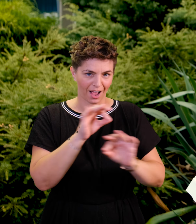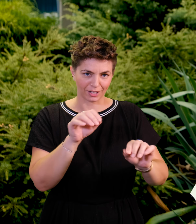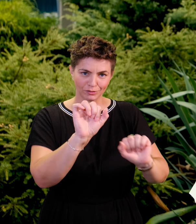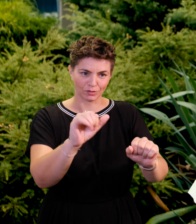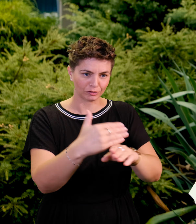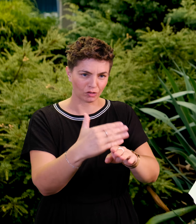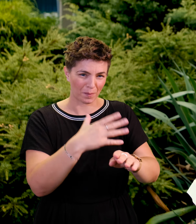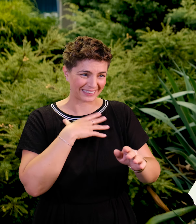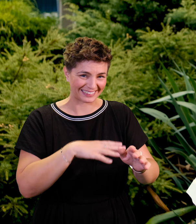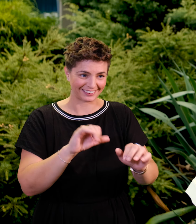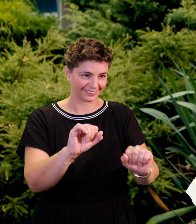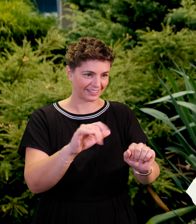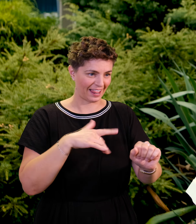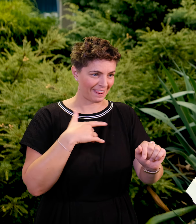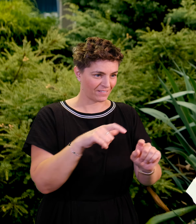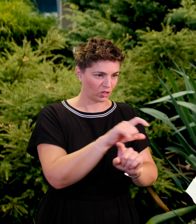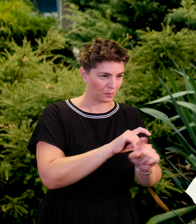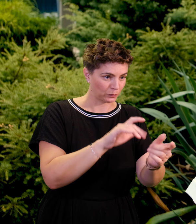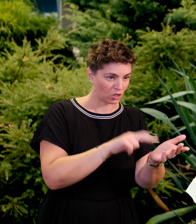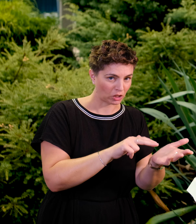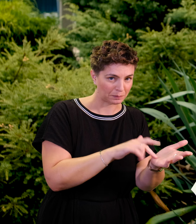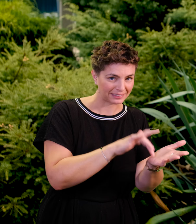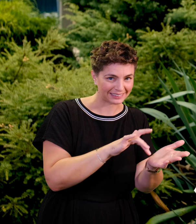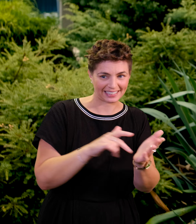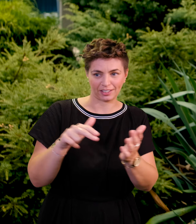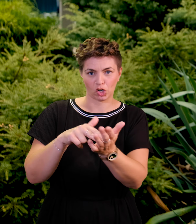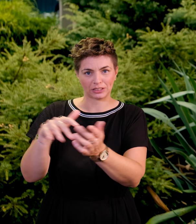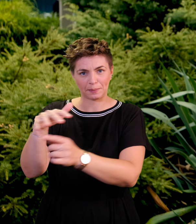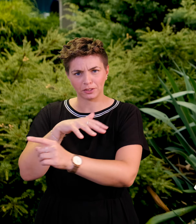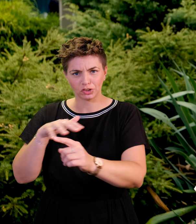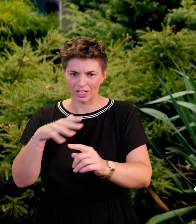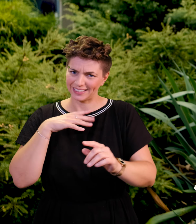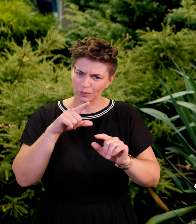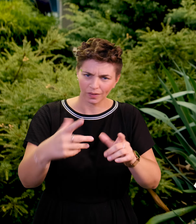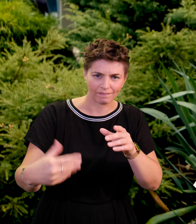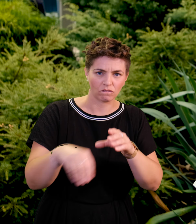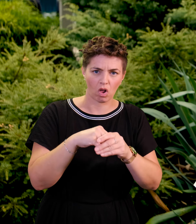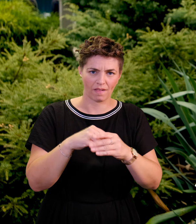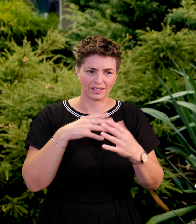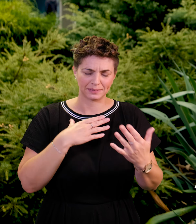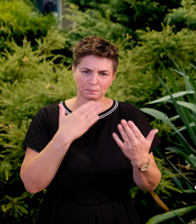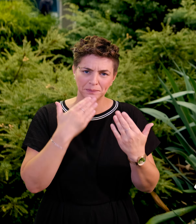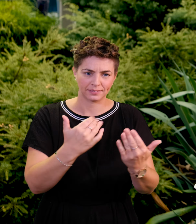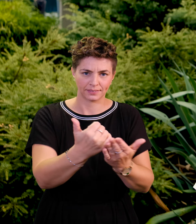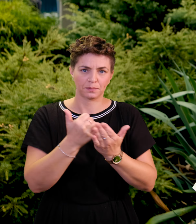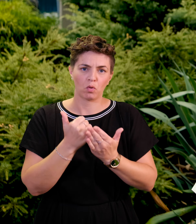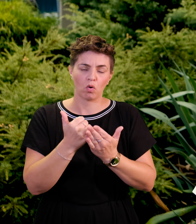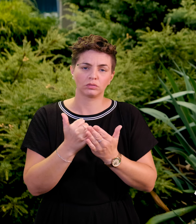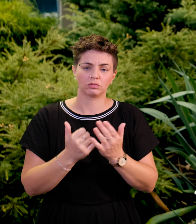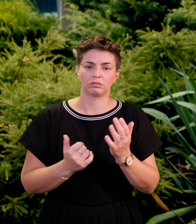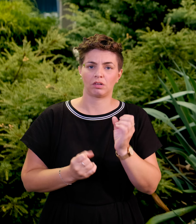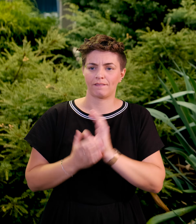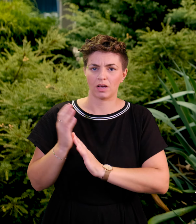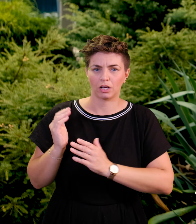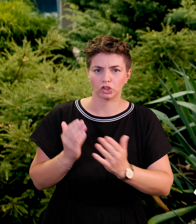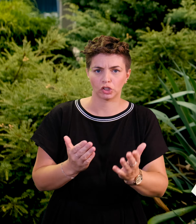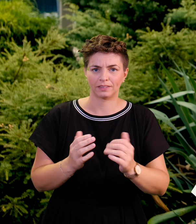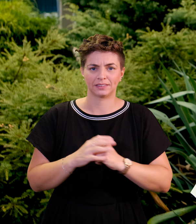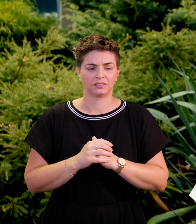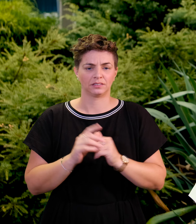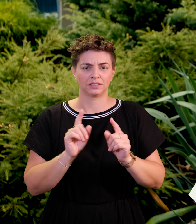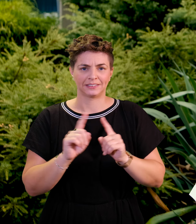you, the communities of Nottingham and Nottinghamshire? I'm asking you to get involved. The fire authority, locally elected